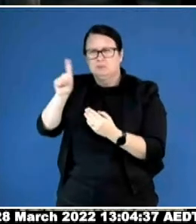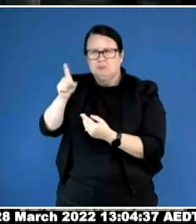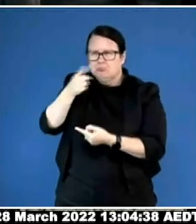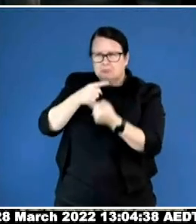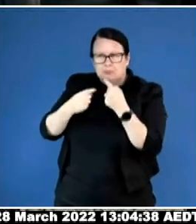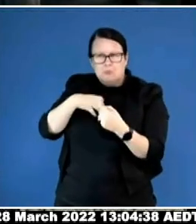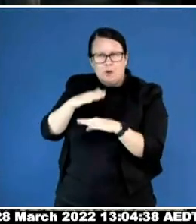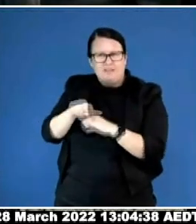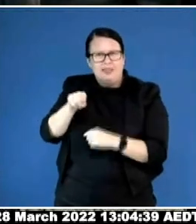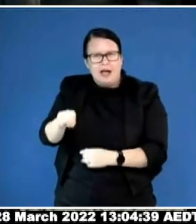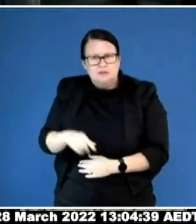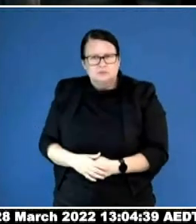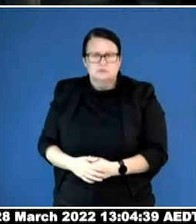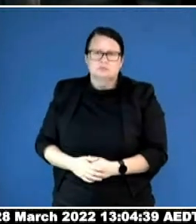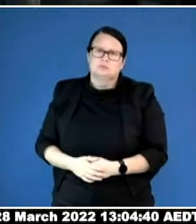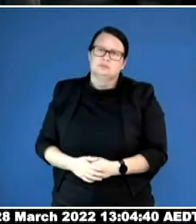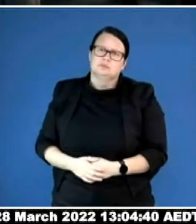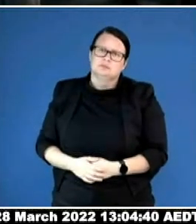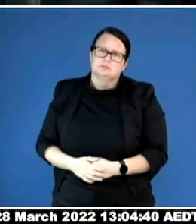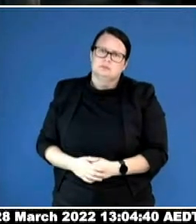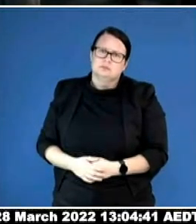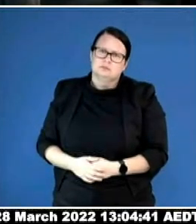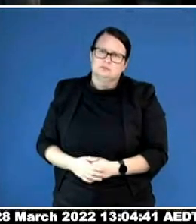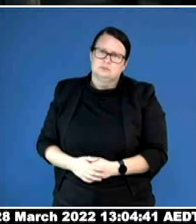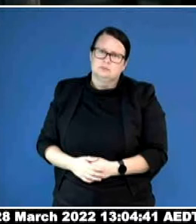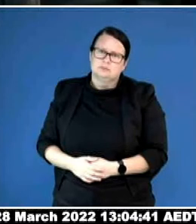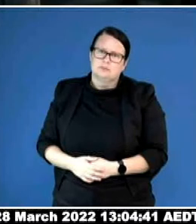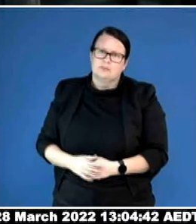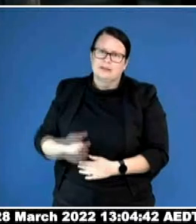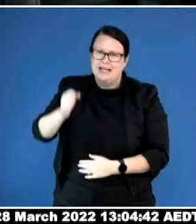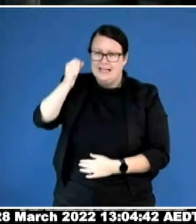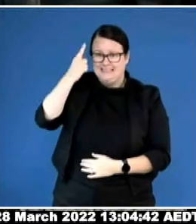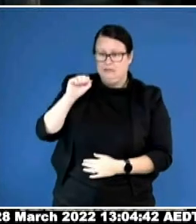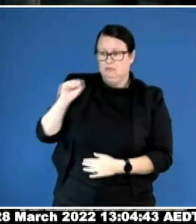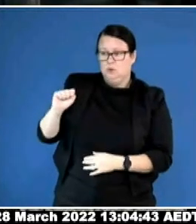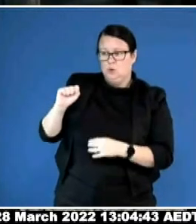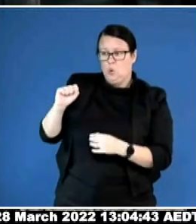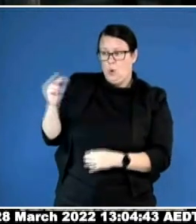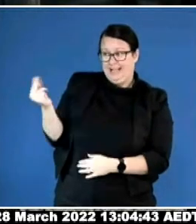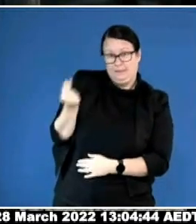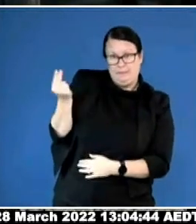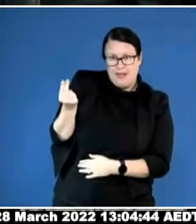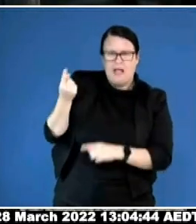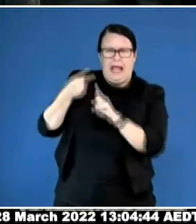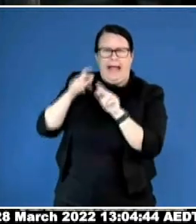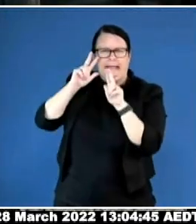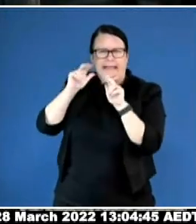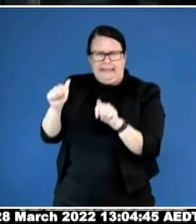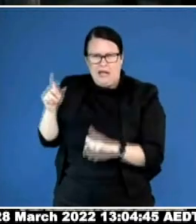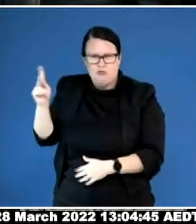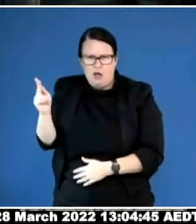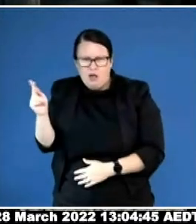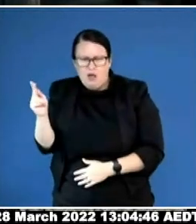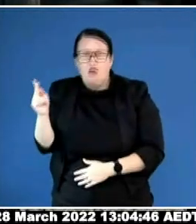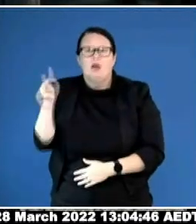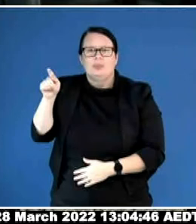interaction between your ex being your intimate partner, but also your carer and the person on whom at